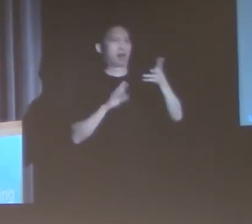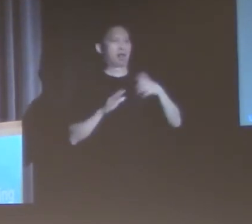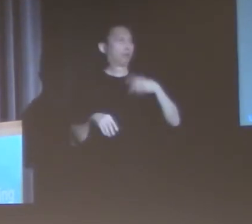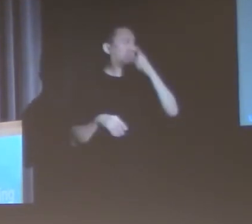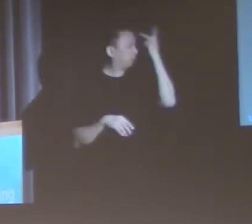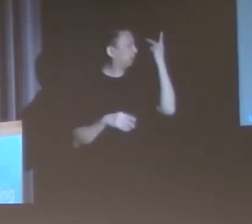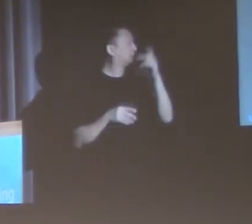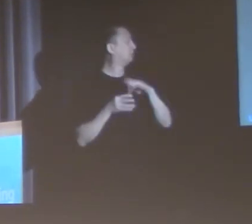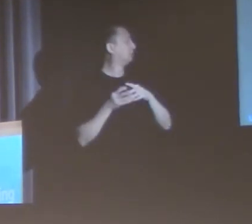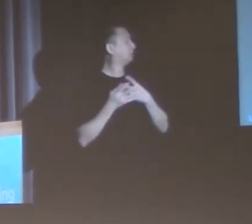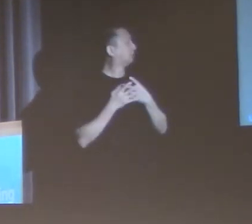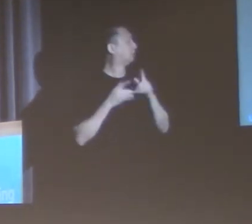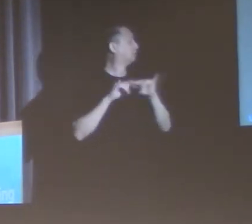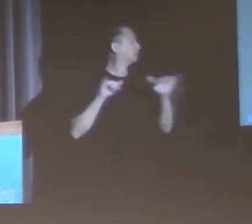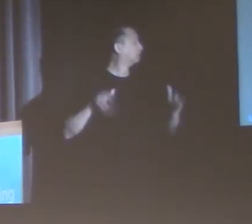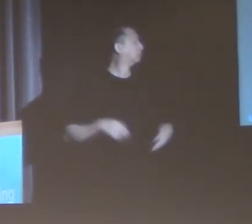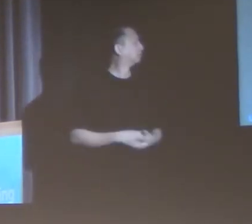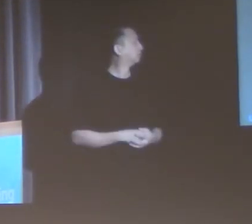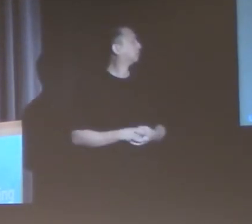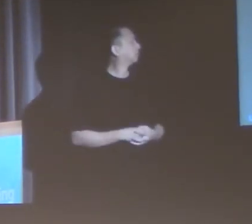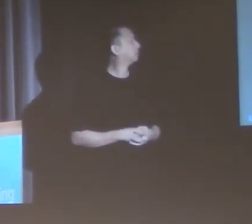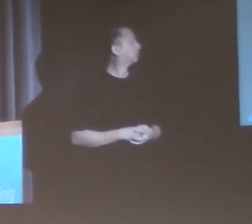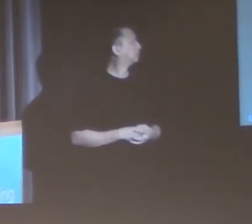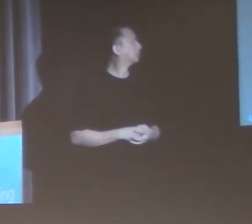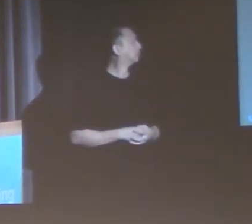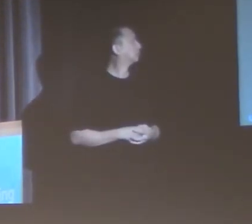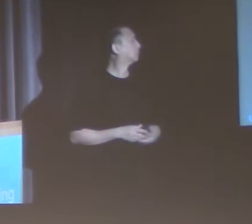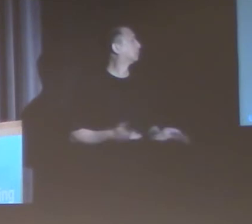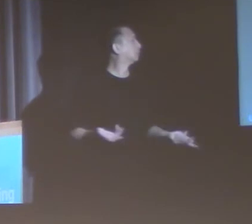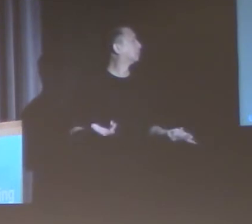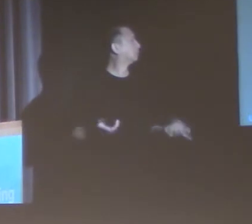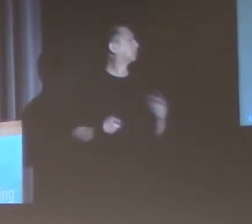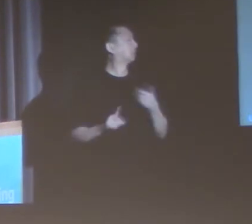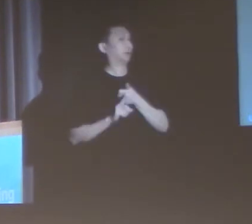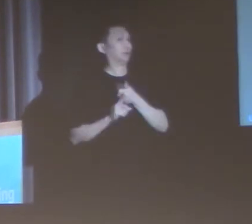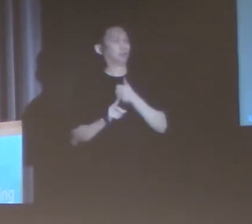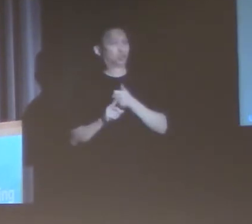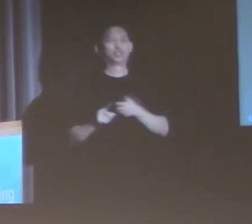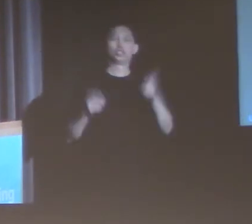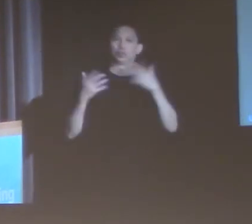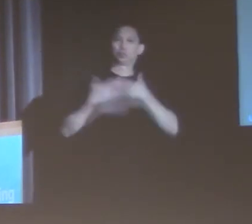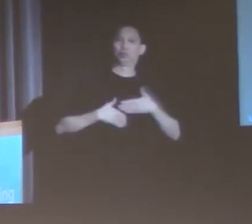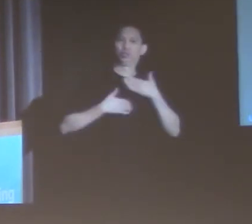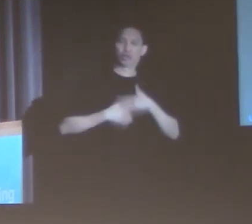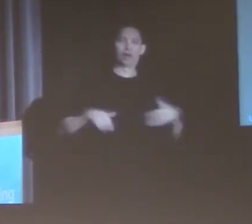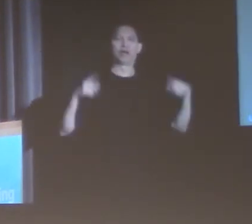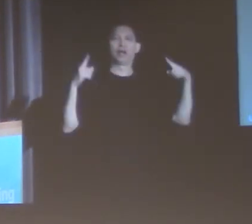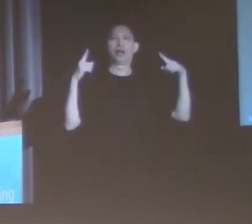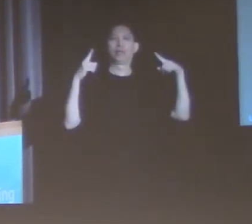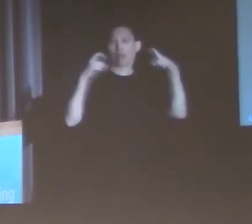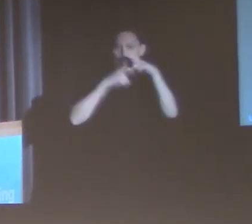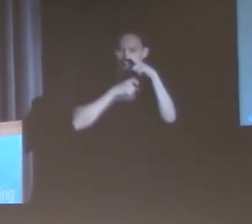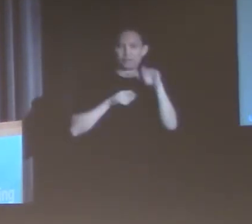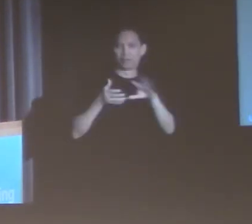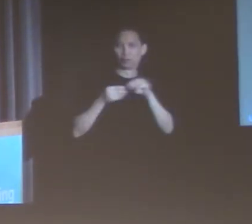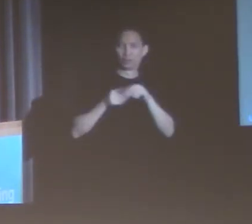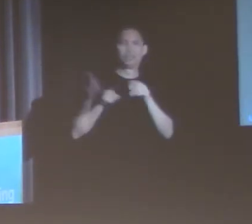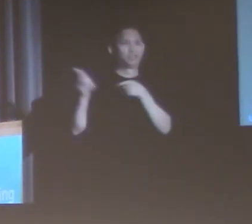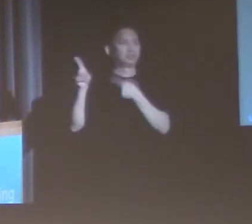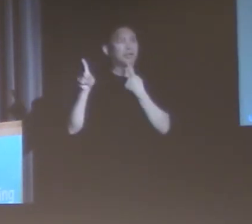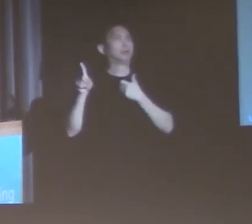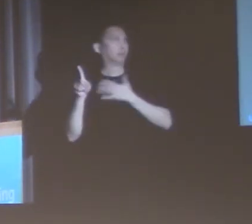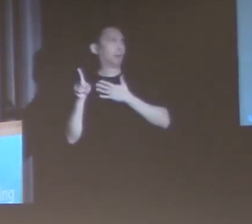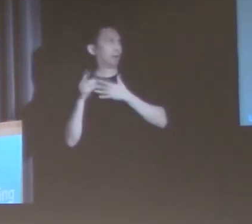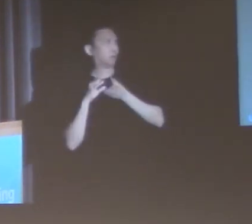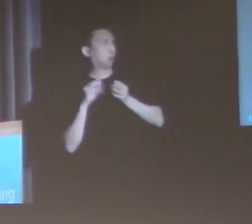She really appreciated the complexity of the story, and she said, it's my own story, it's everybody's story, but we're not ready